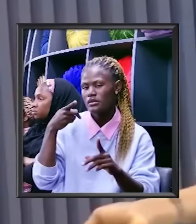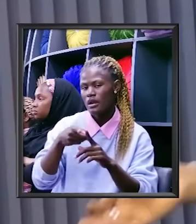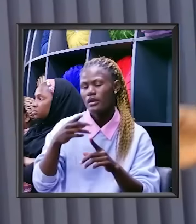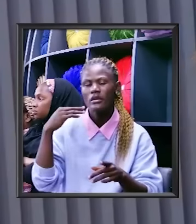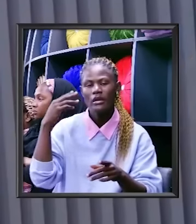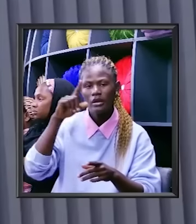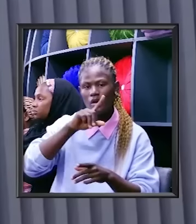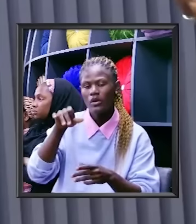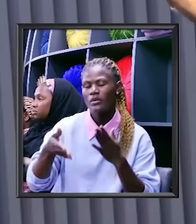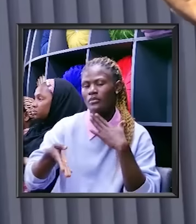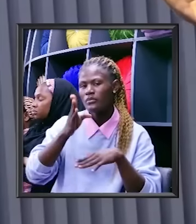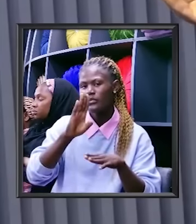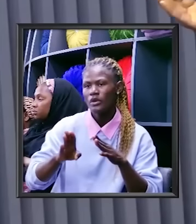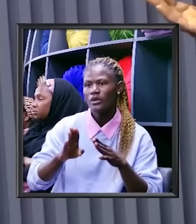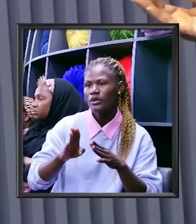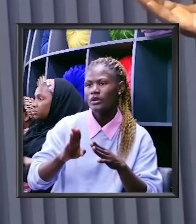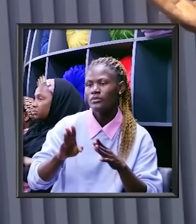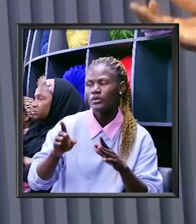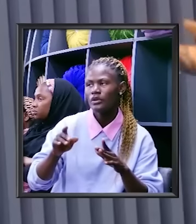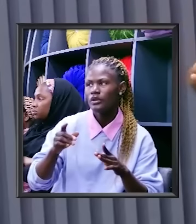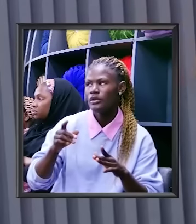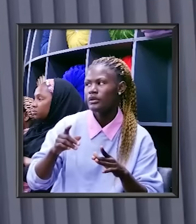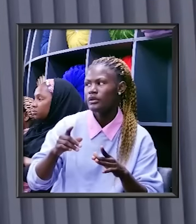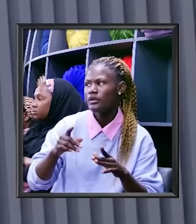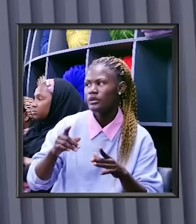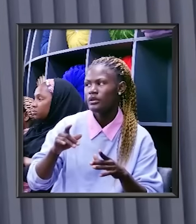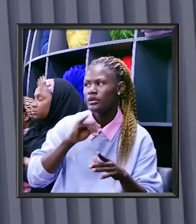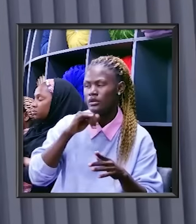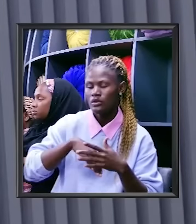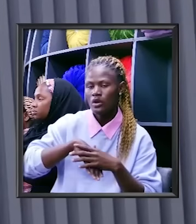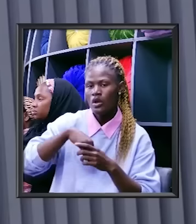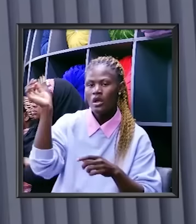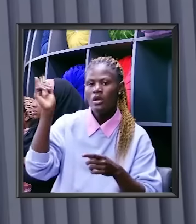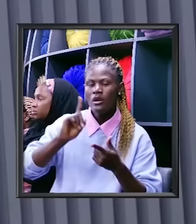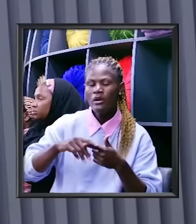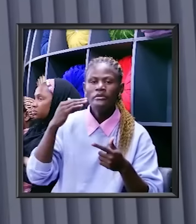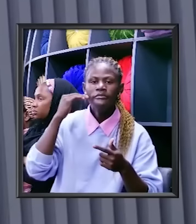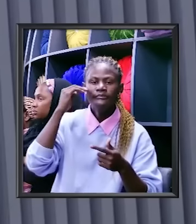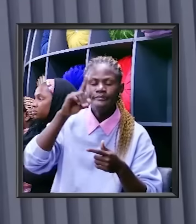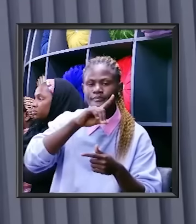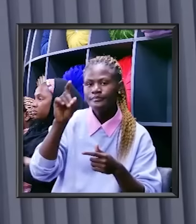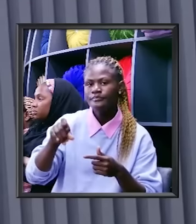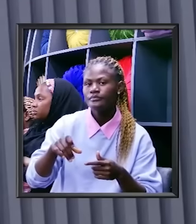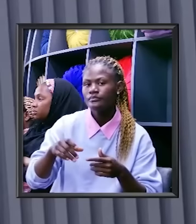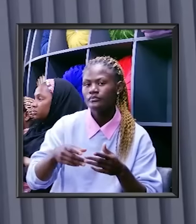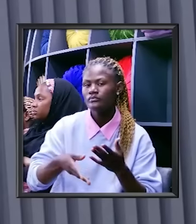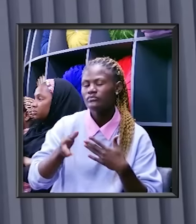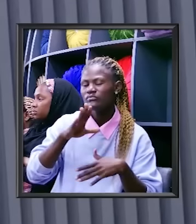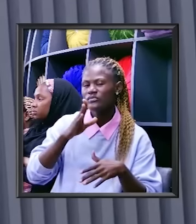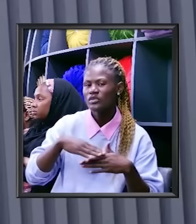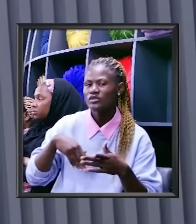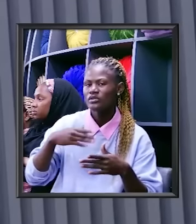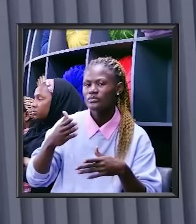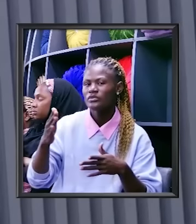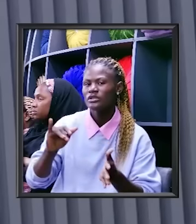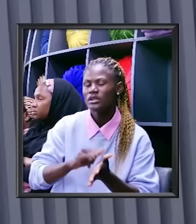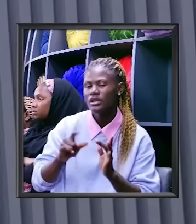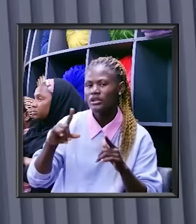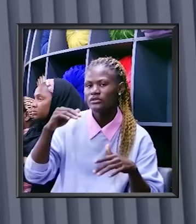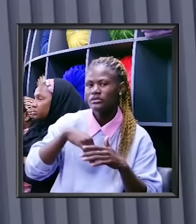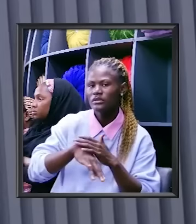because they might not really, as you rightly said, it was not escalated to the headquarters. So there are some trends around what they are doing in that